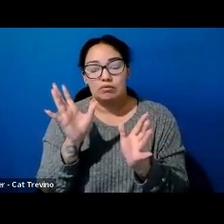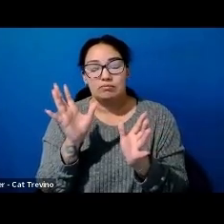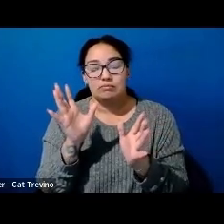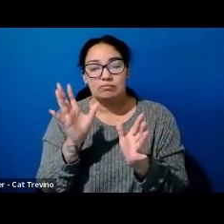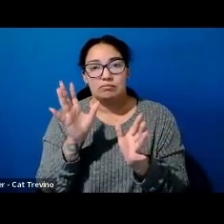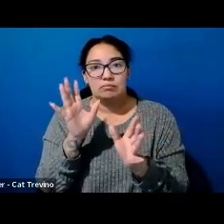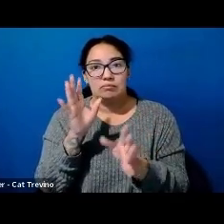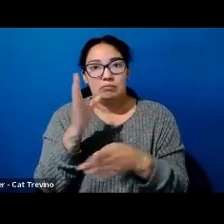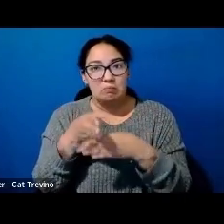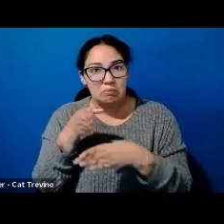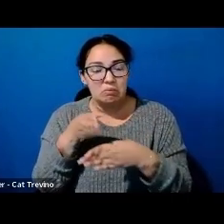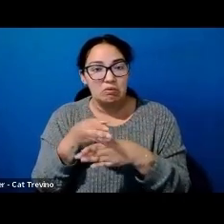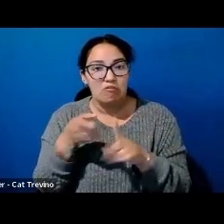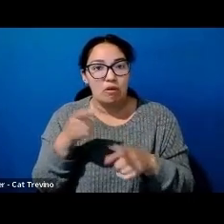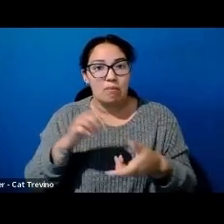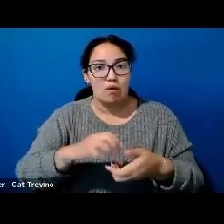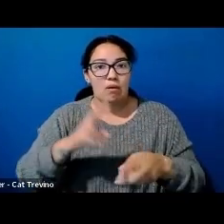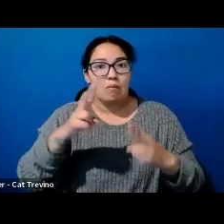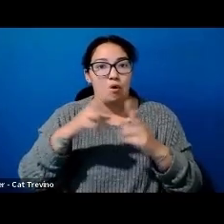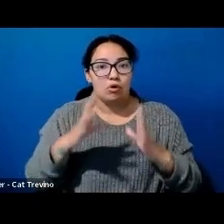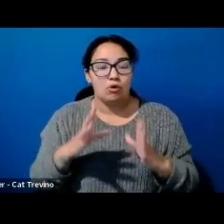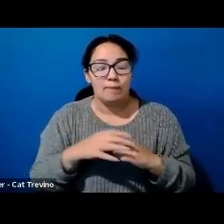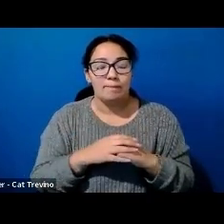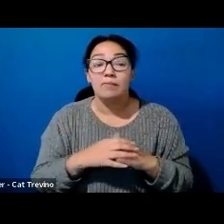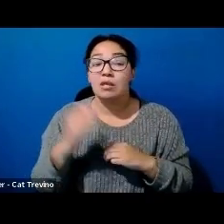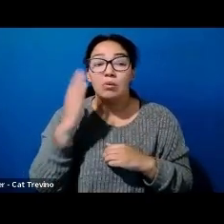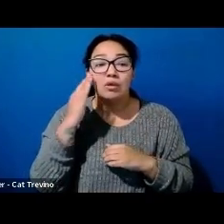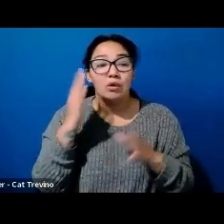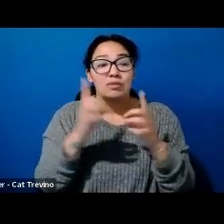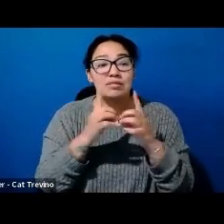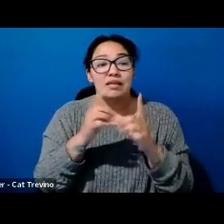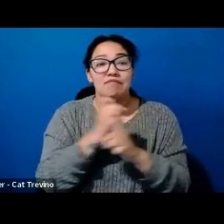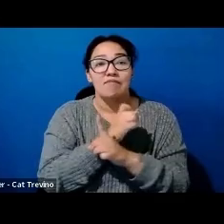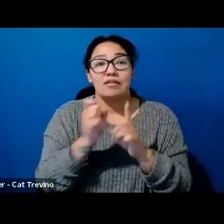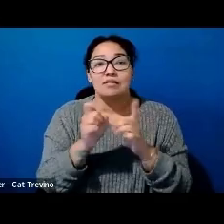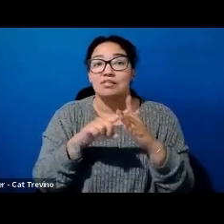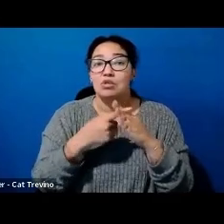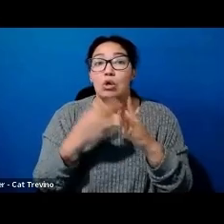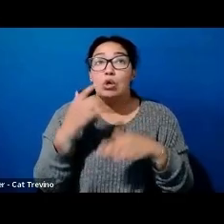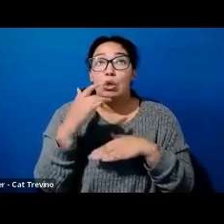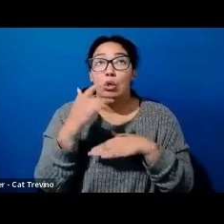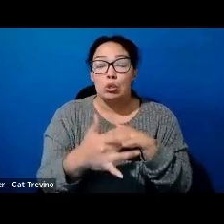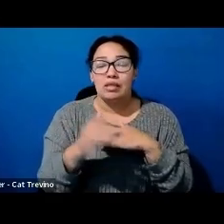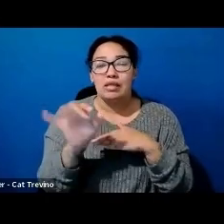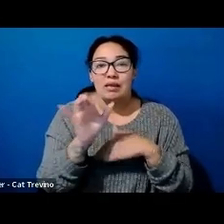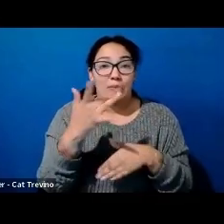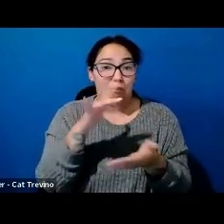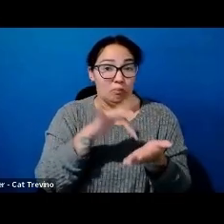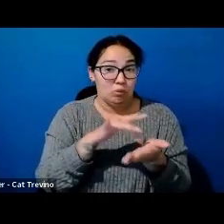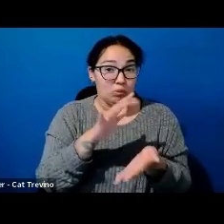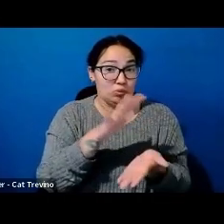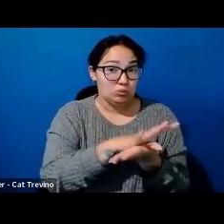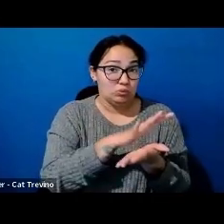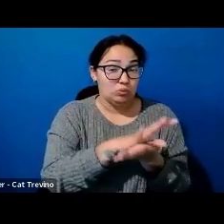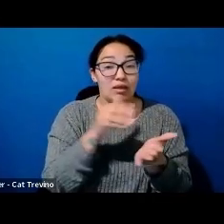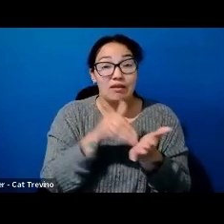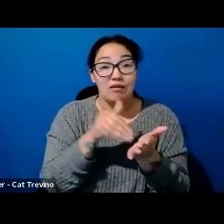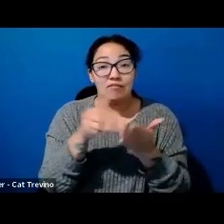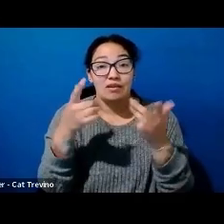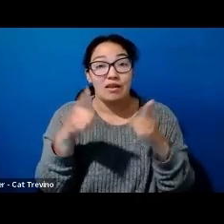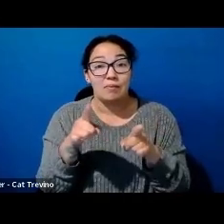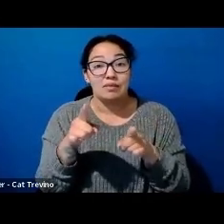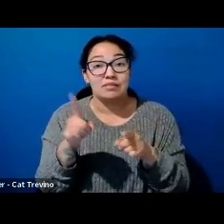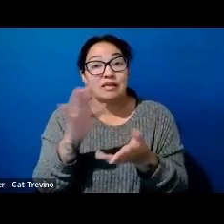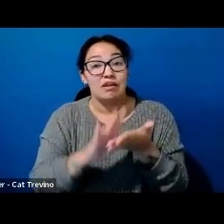we also know that dating violence can begin very early in middle school and often occurs in